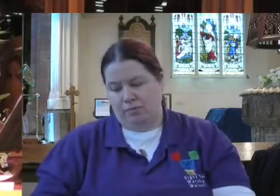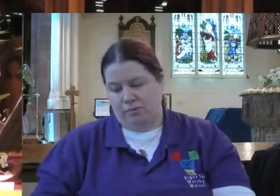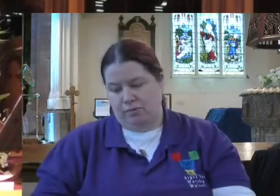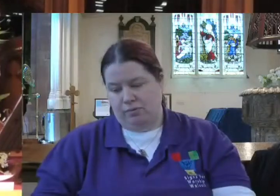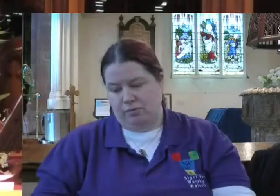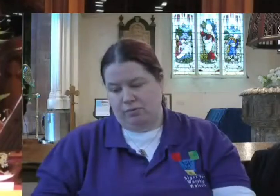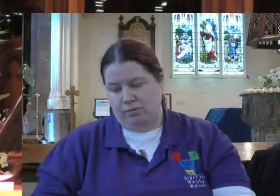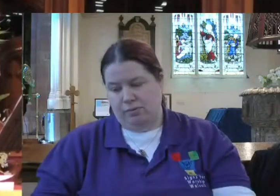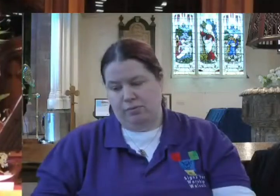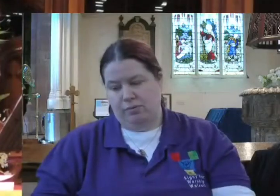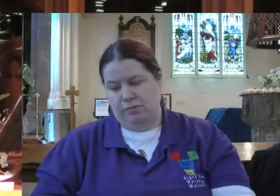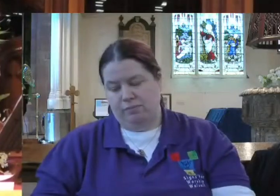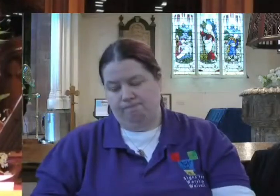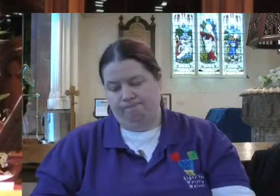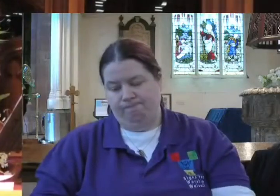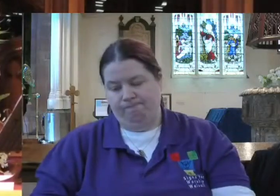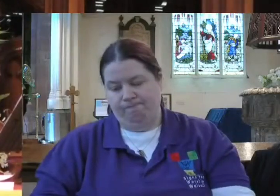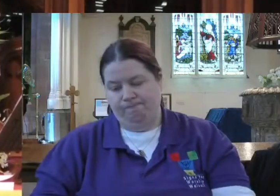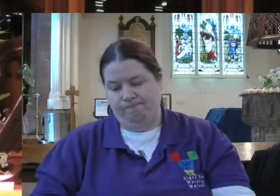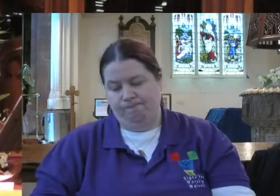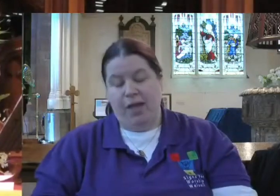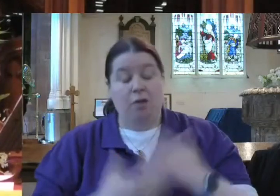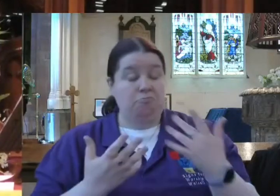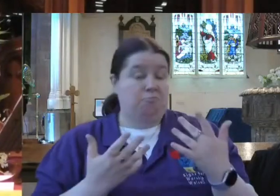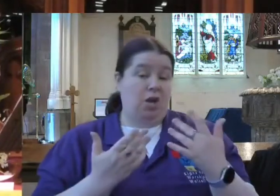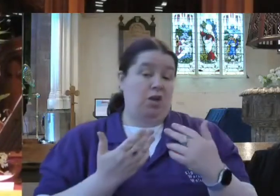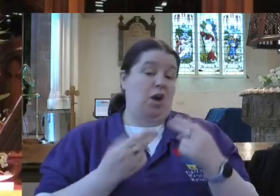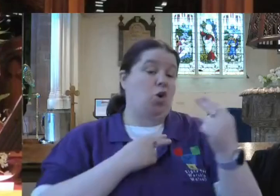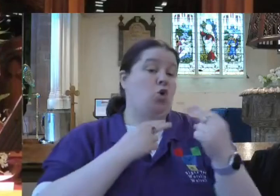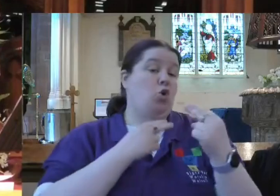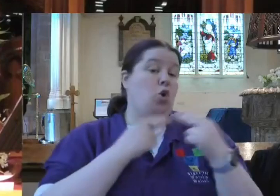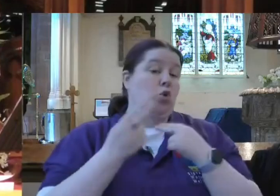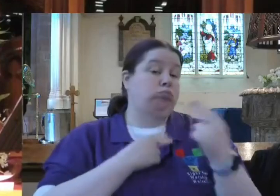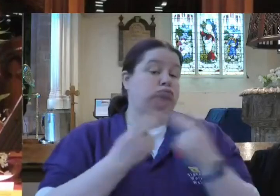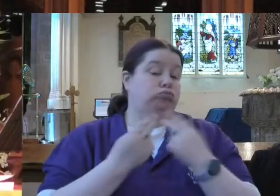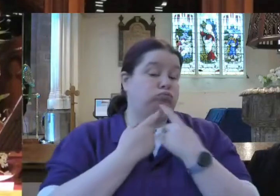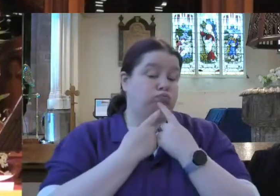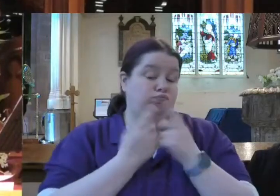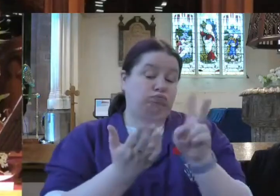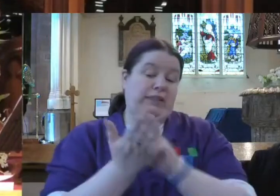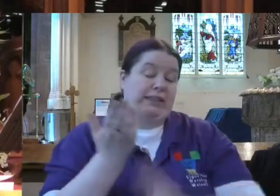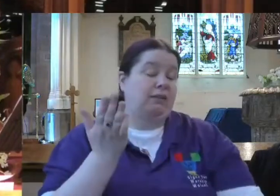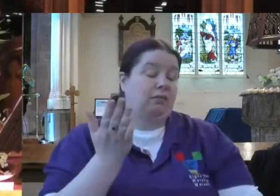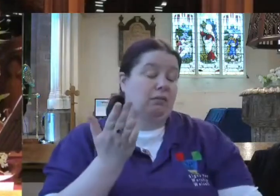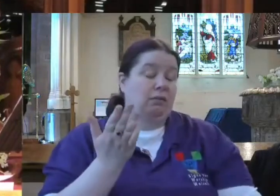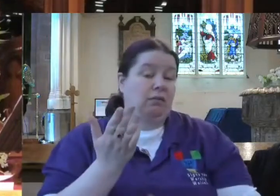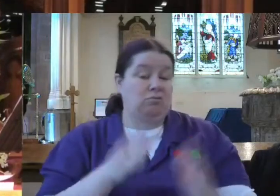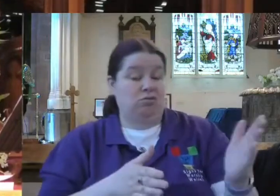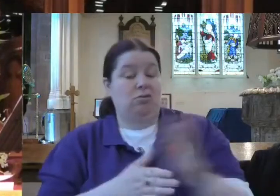And at the very start of our gospel reading, the clear message is that Jesus expected his followers to